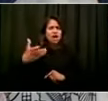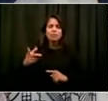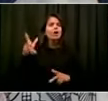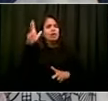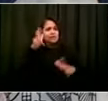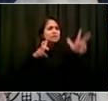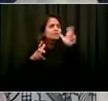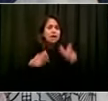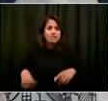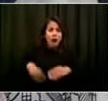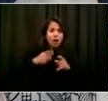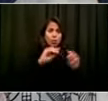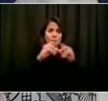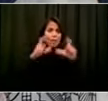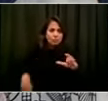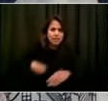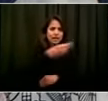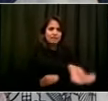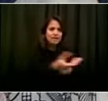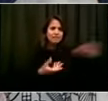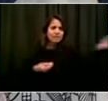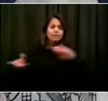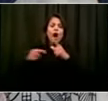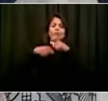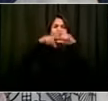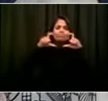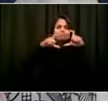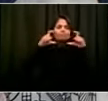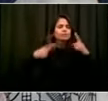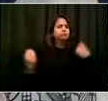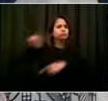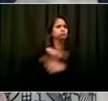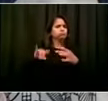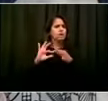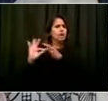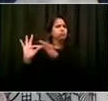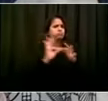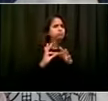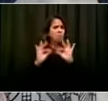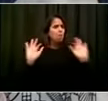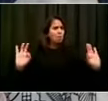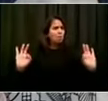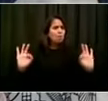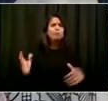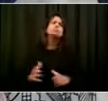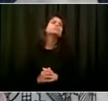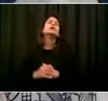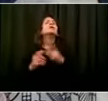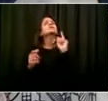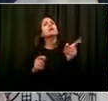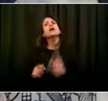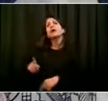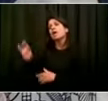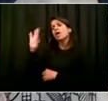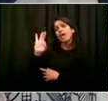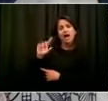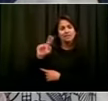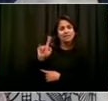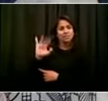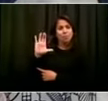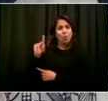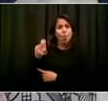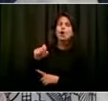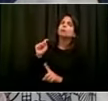for so long. But in the places where there's been a problem, I think it's simple. If someone's not wearing a mask, they're offered it. If